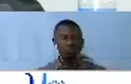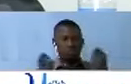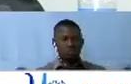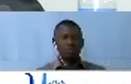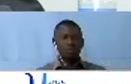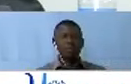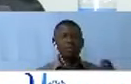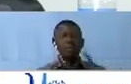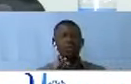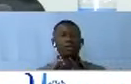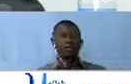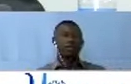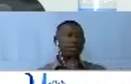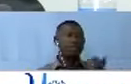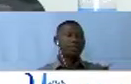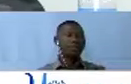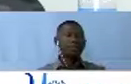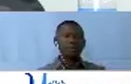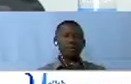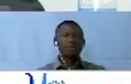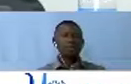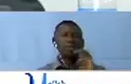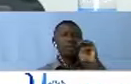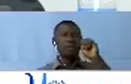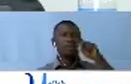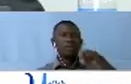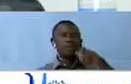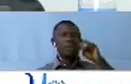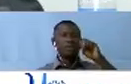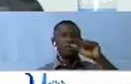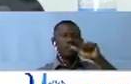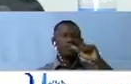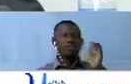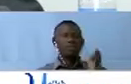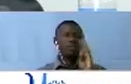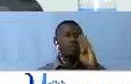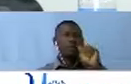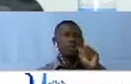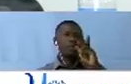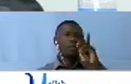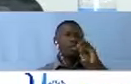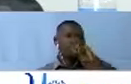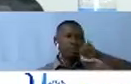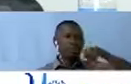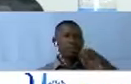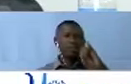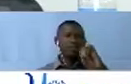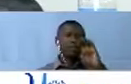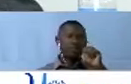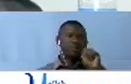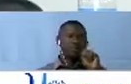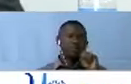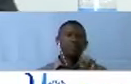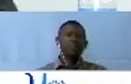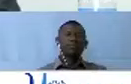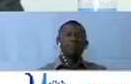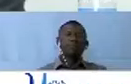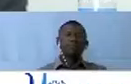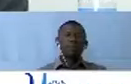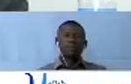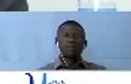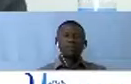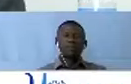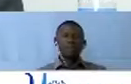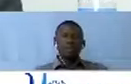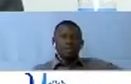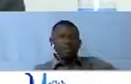not so much the drug squad or the Gambia Football Federation panels, but we can mention those in passing. And